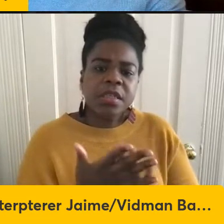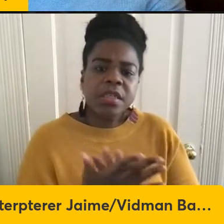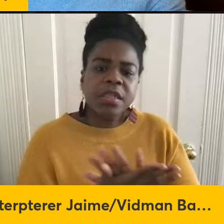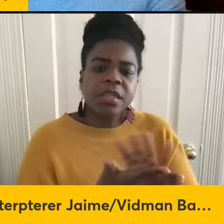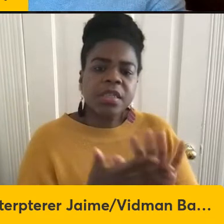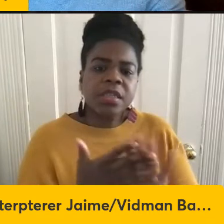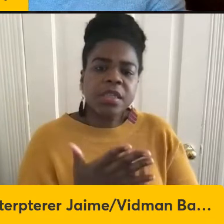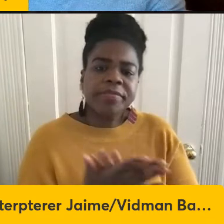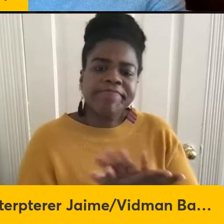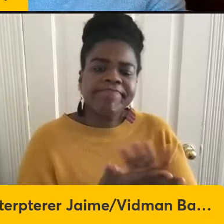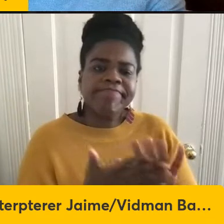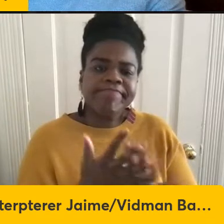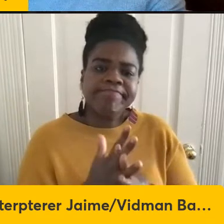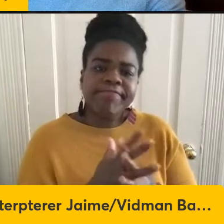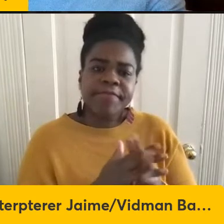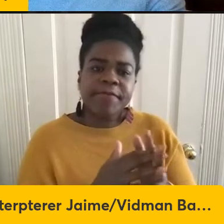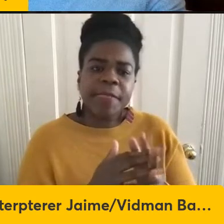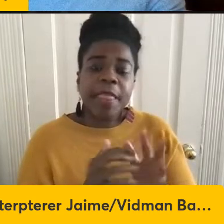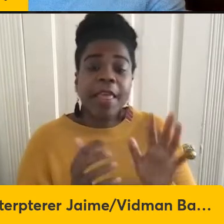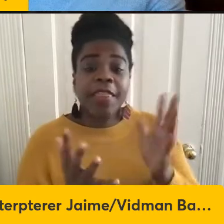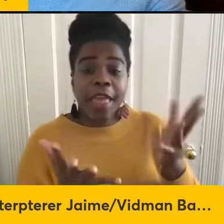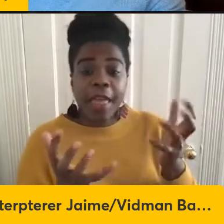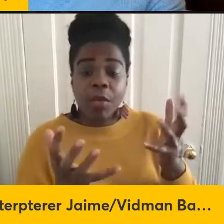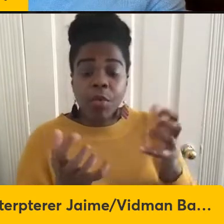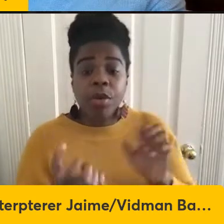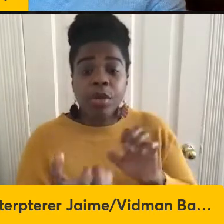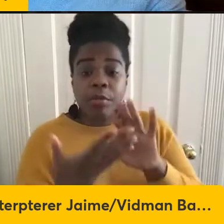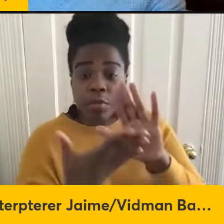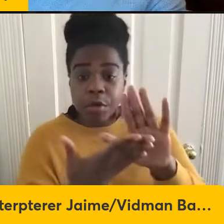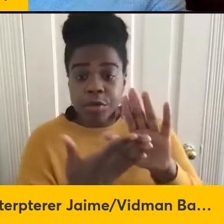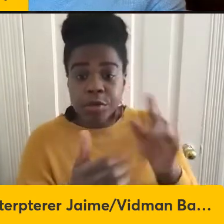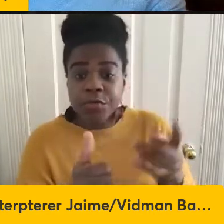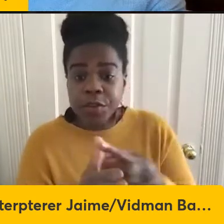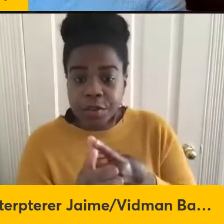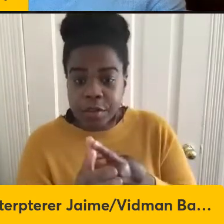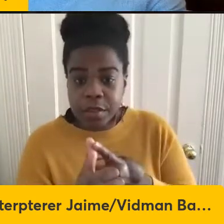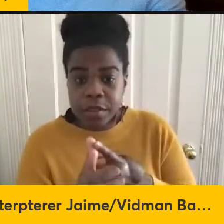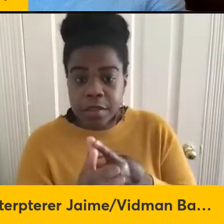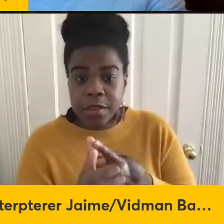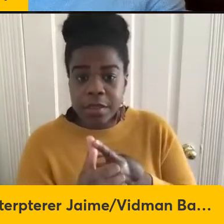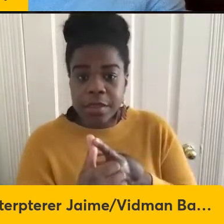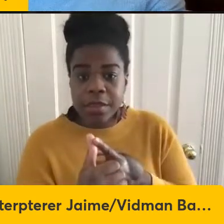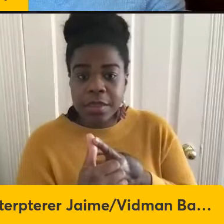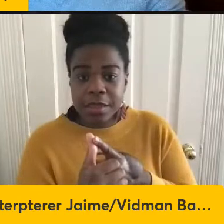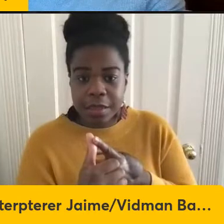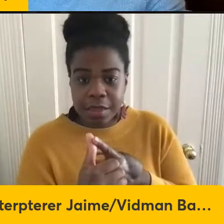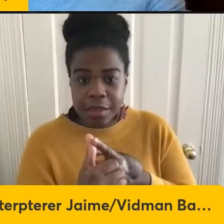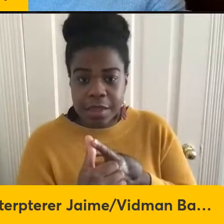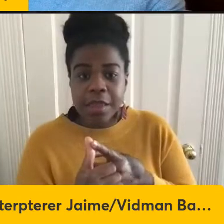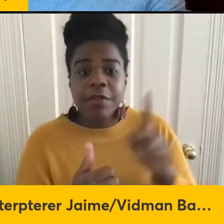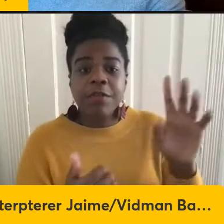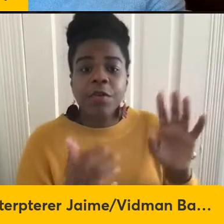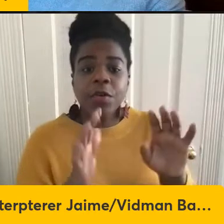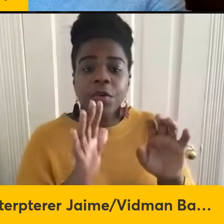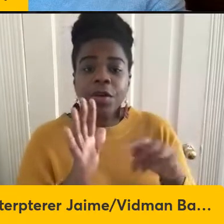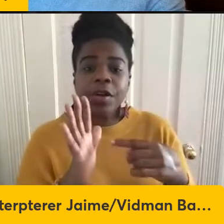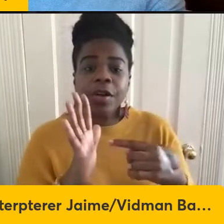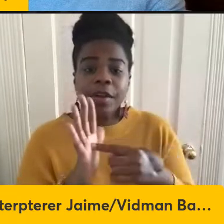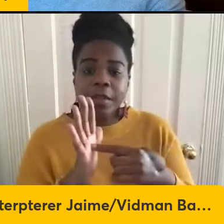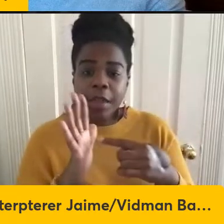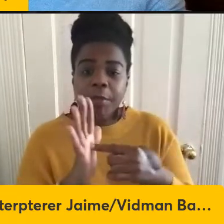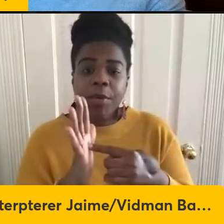let's see, what they want to tackle first, right? So, for instance, let's